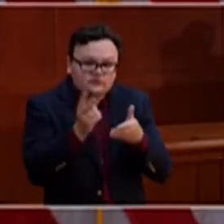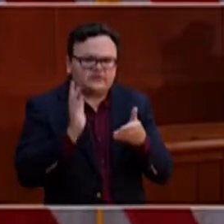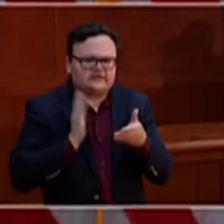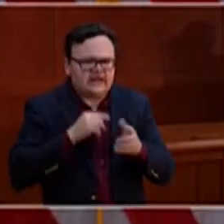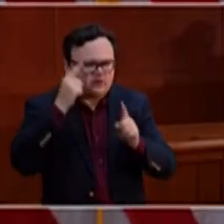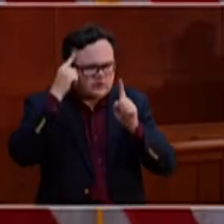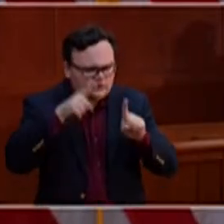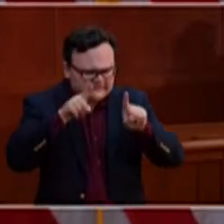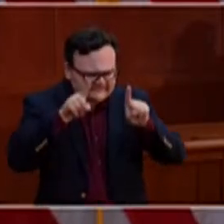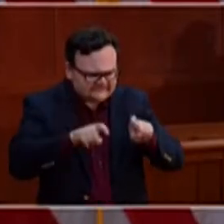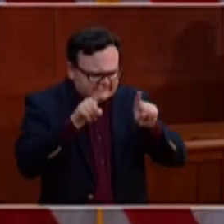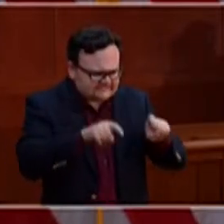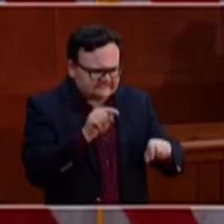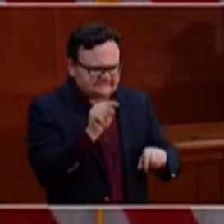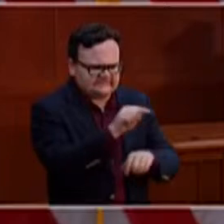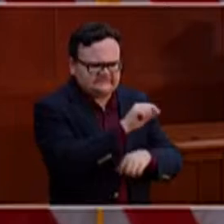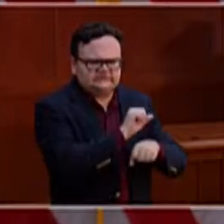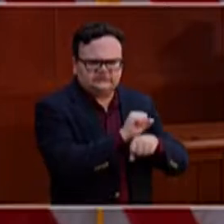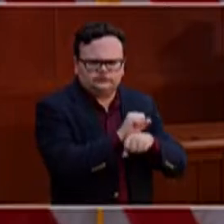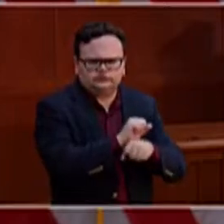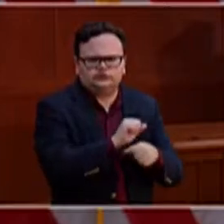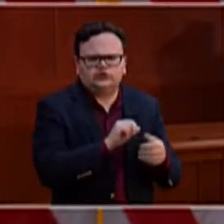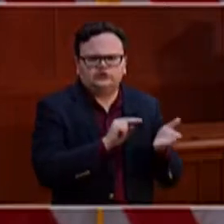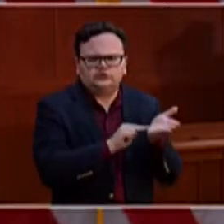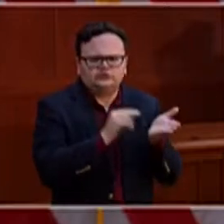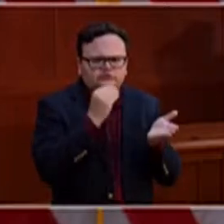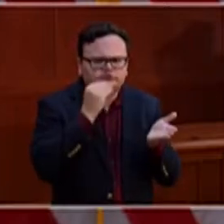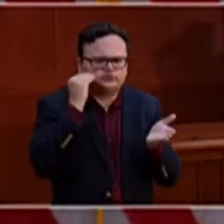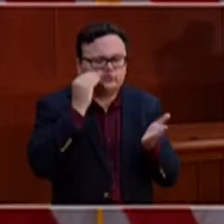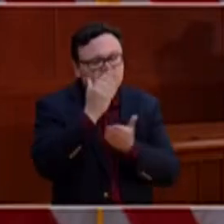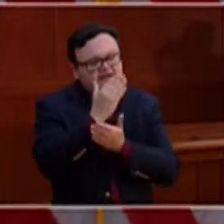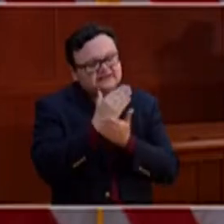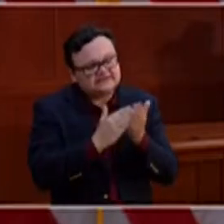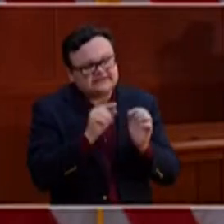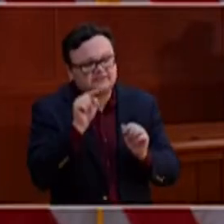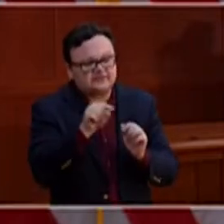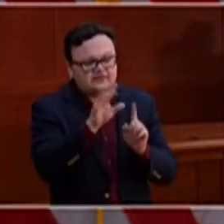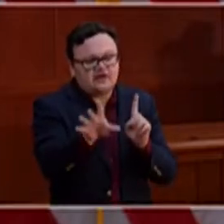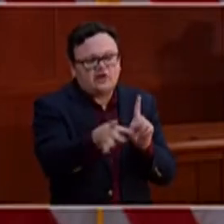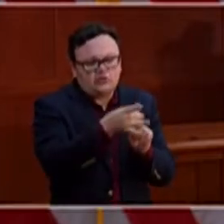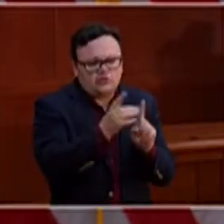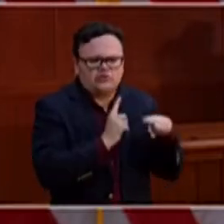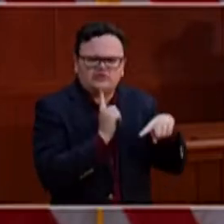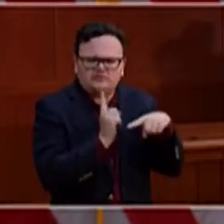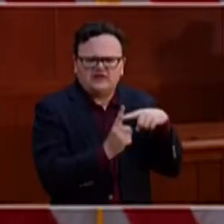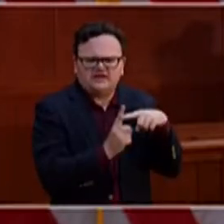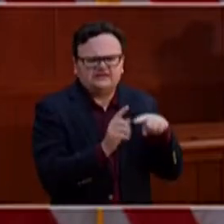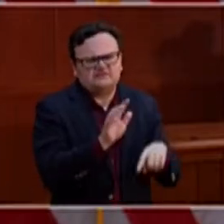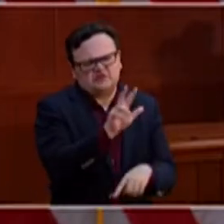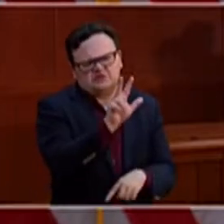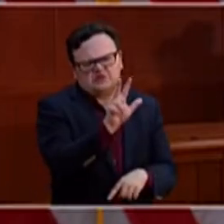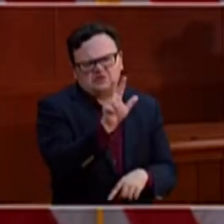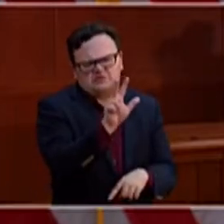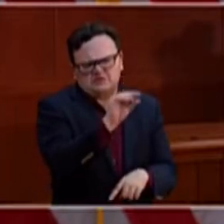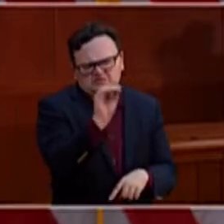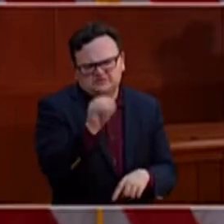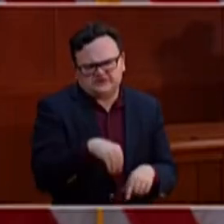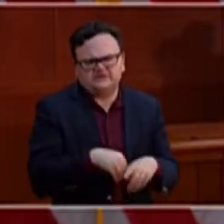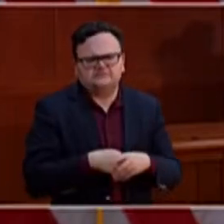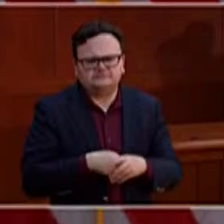test positive. It's been a lot lower than the positivity rate from the general community. It's been about 3%. But nevertheless, when you're doing